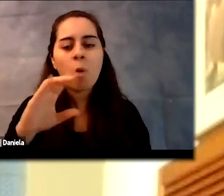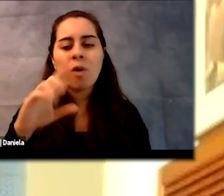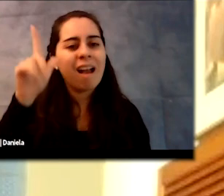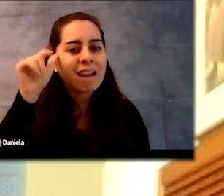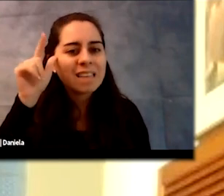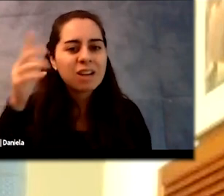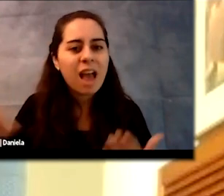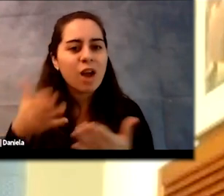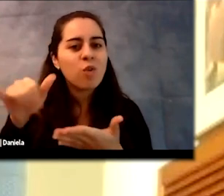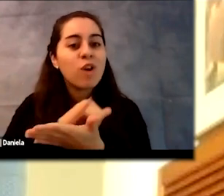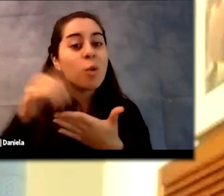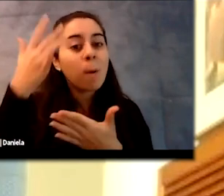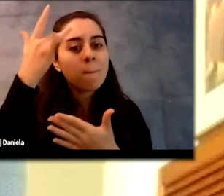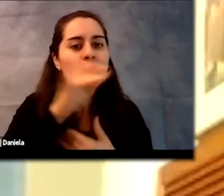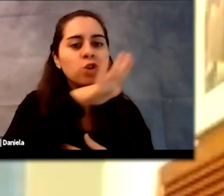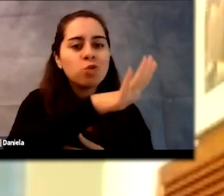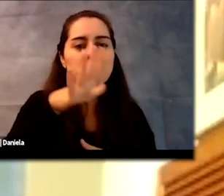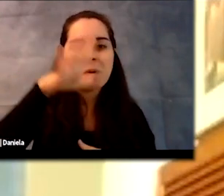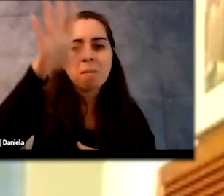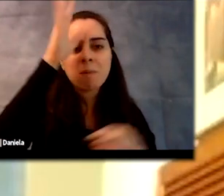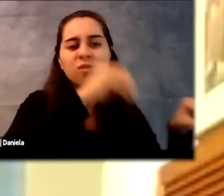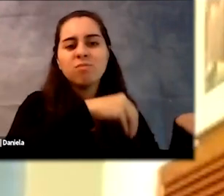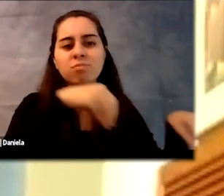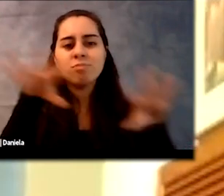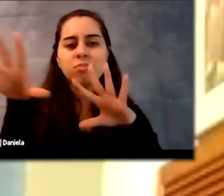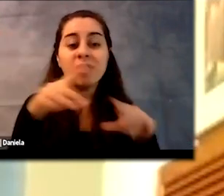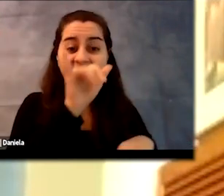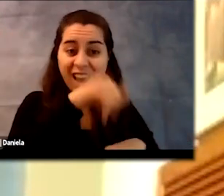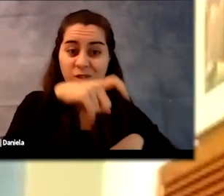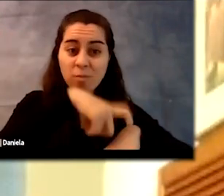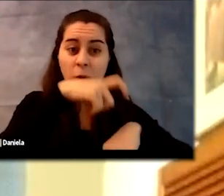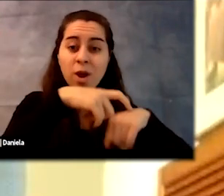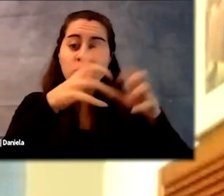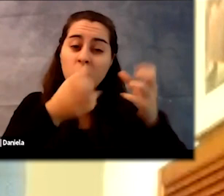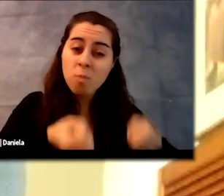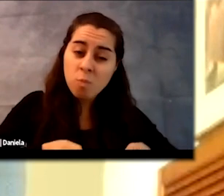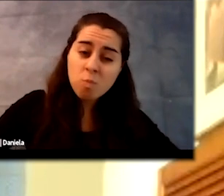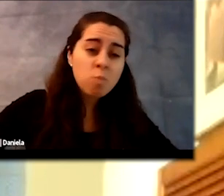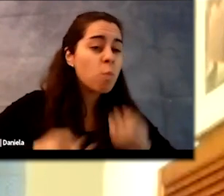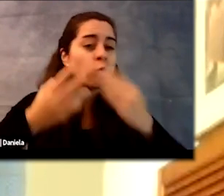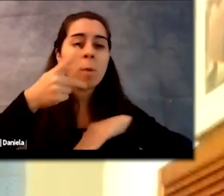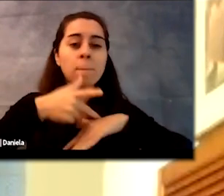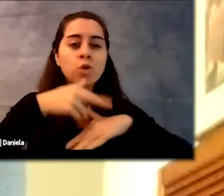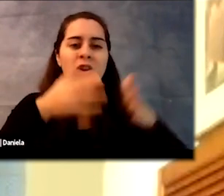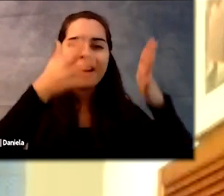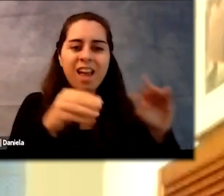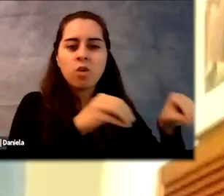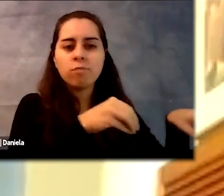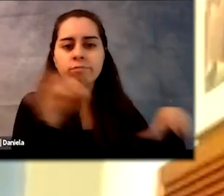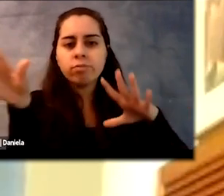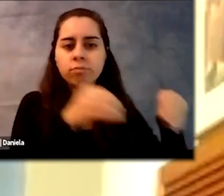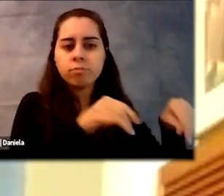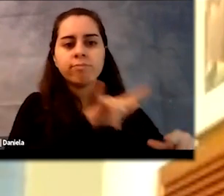50s. This was during the great migration of Puerto Ricans predominantly to the northeast of the US.